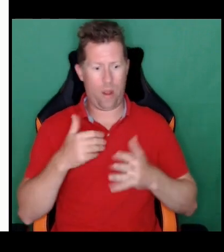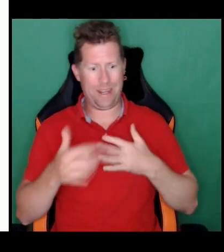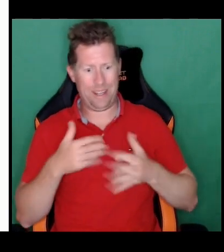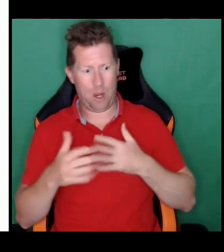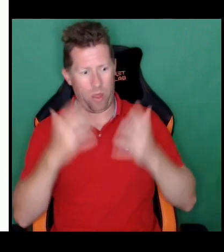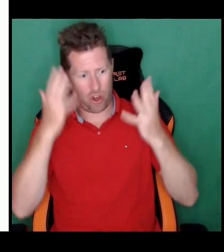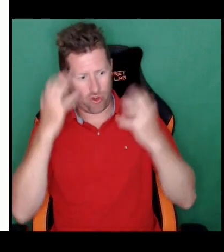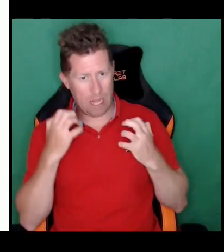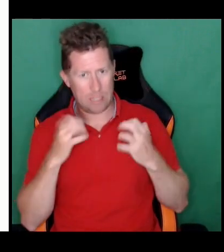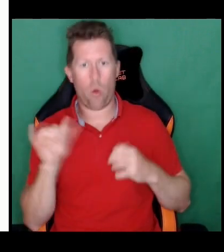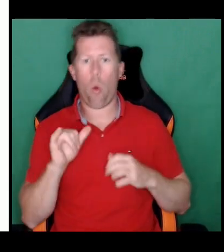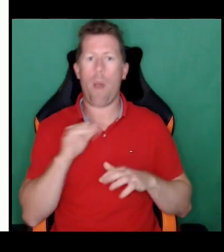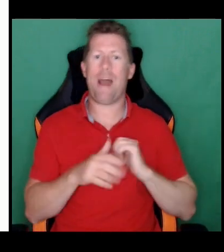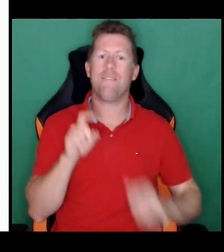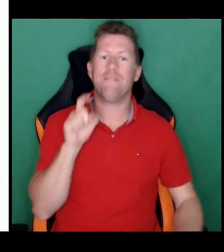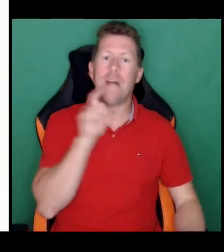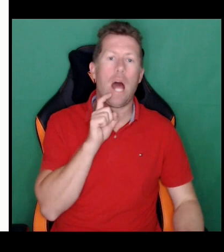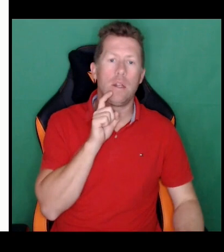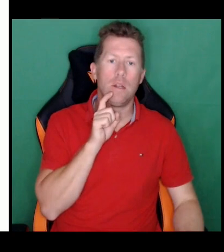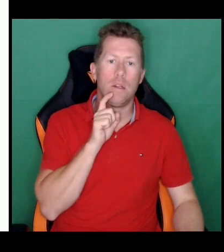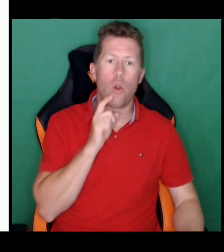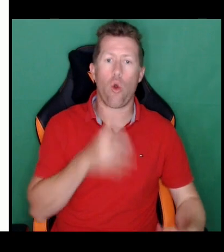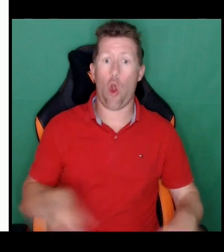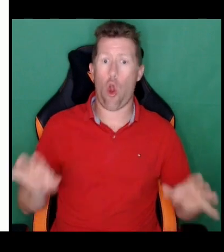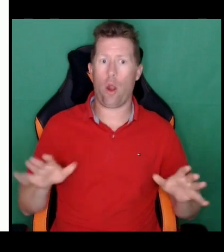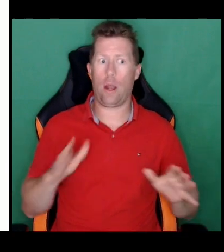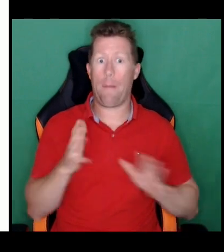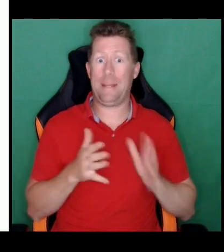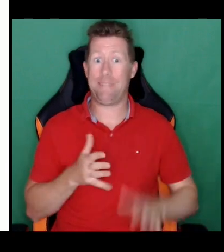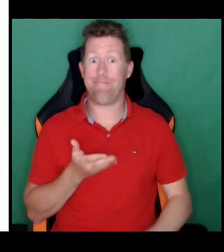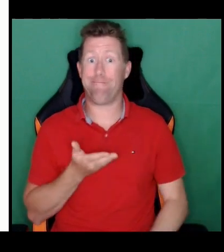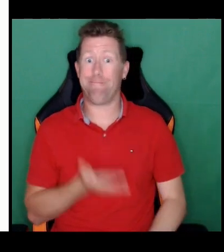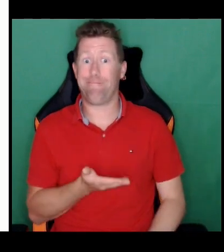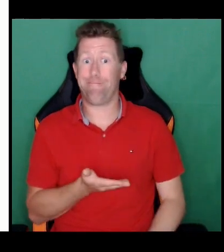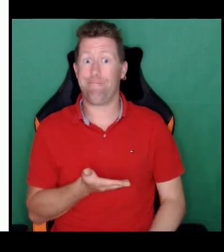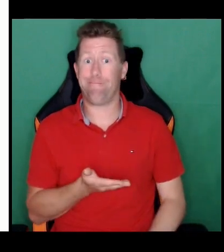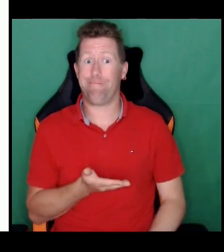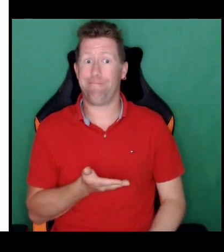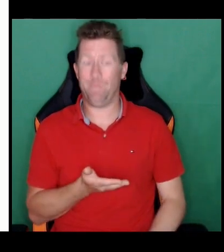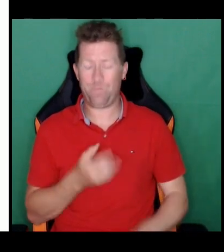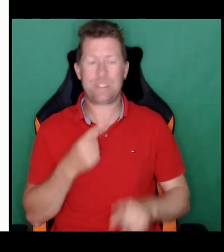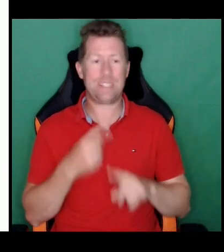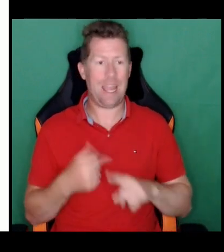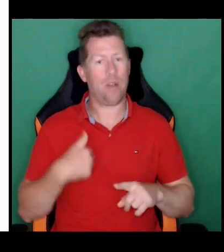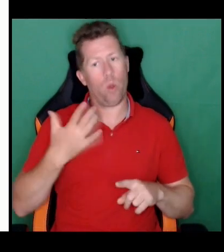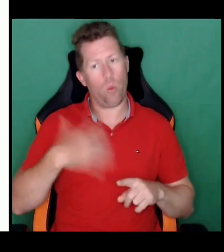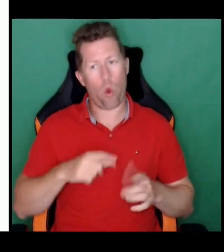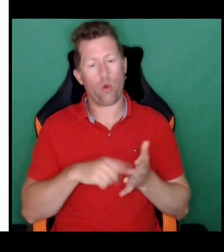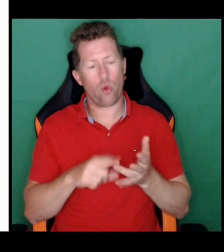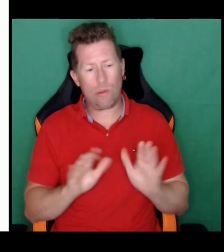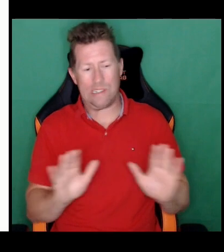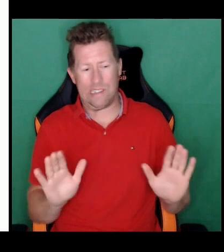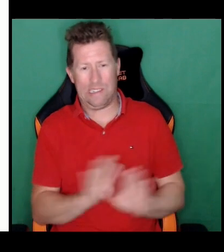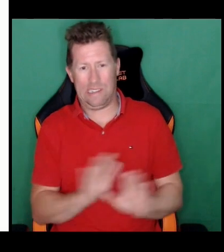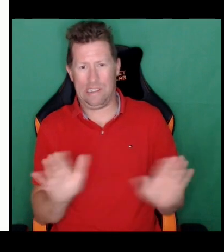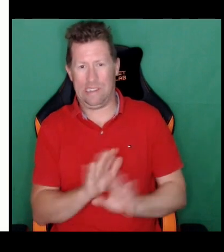rather than it being about fun, about the tricks and about fitting in. And of course, we want to discourage them from owning their